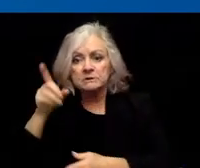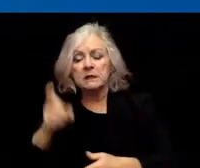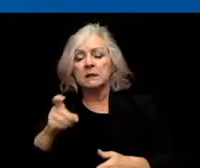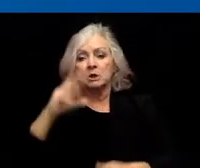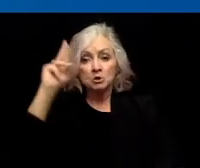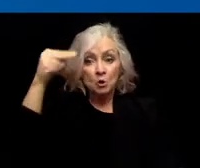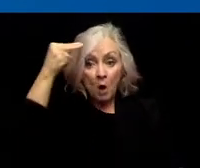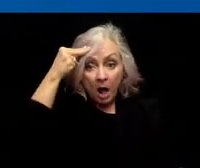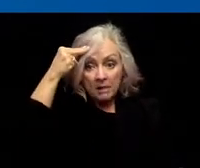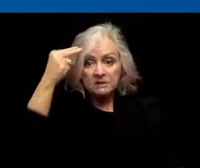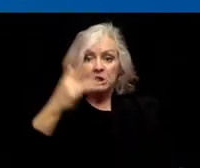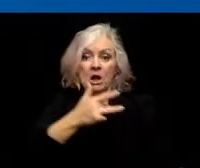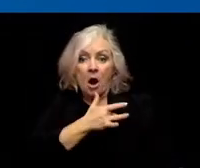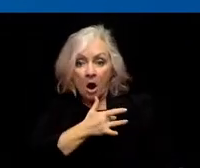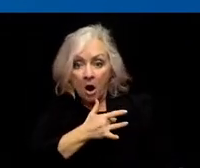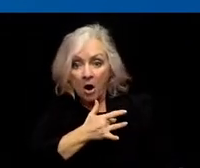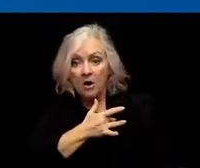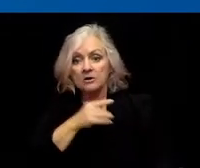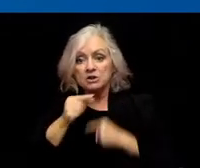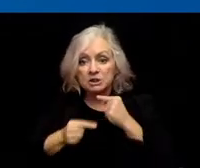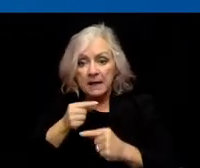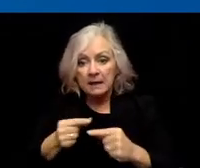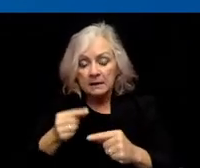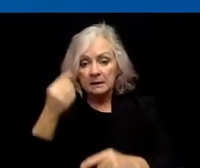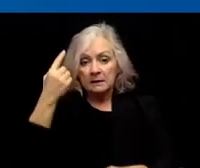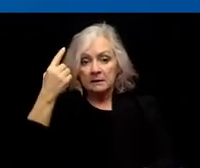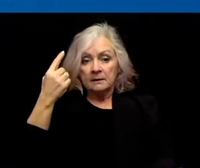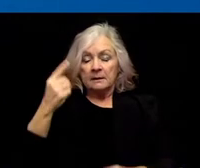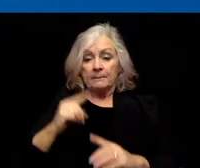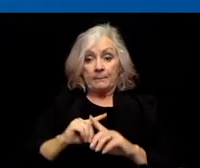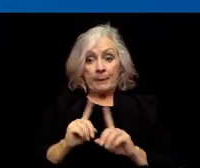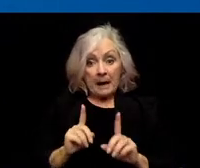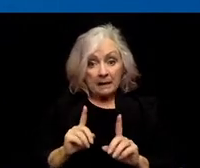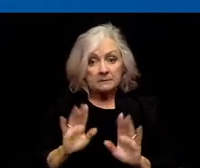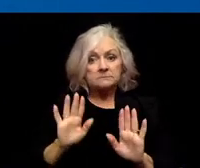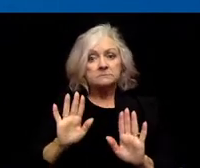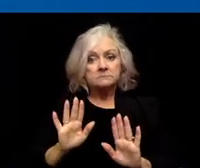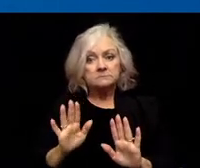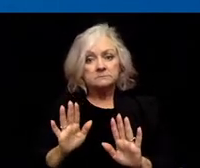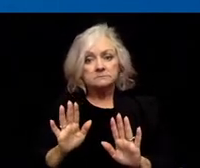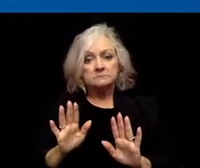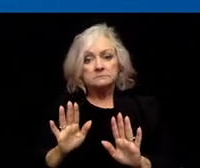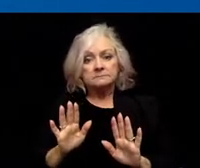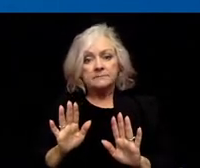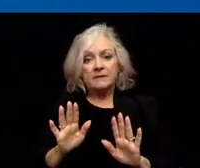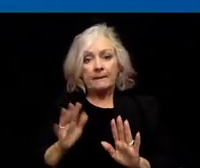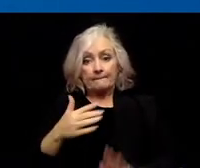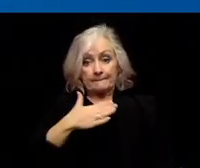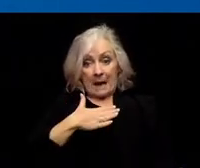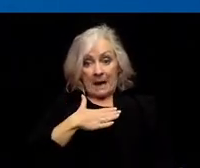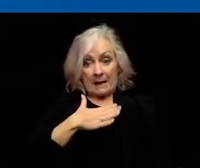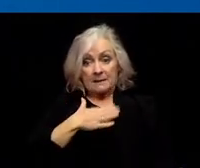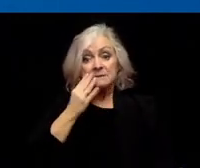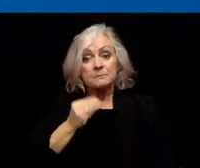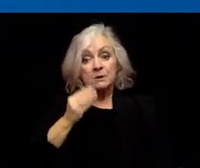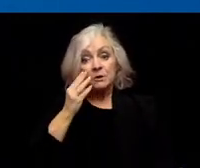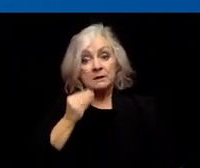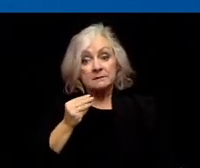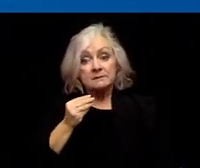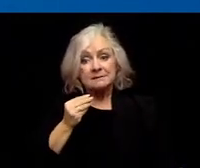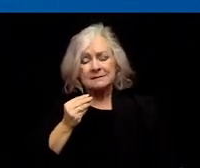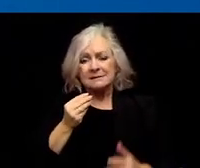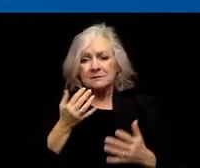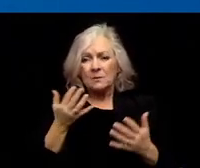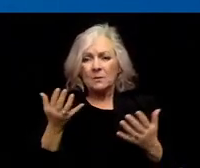genetics, et cetera. But for me, and the reason I was so excited to have the opportunity to come here is the transition